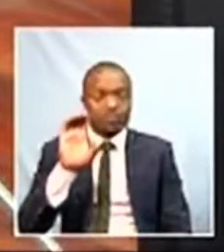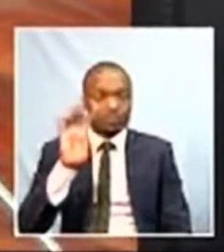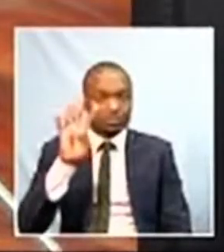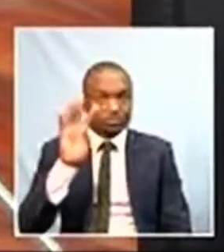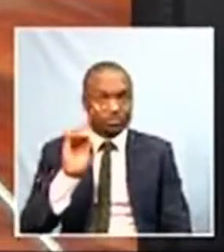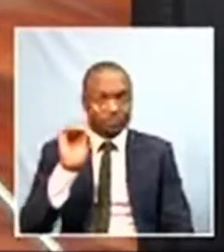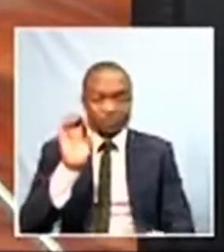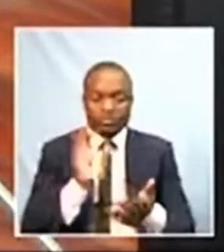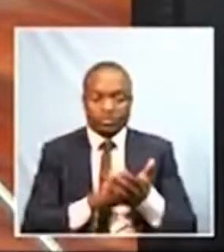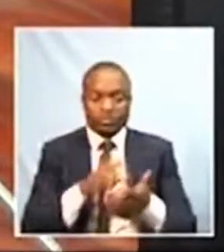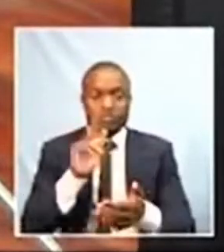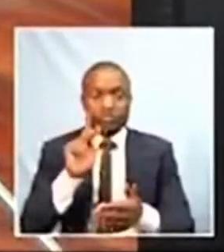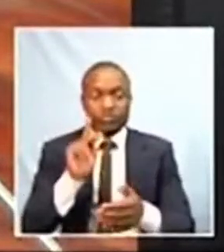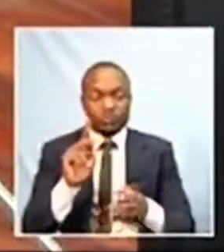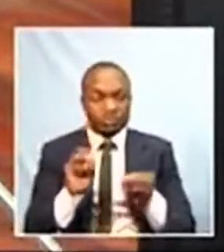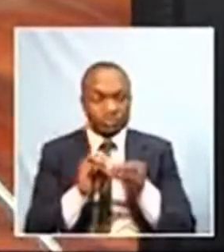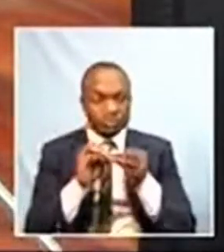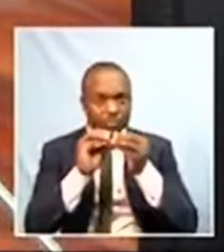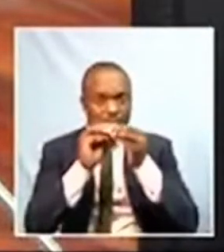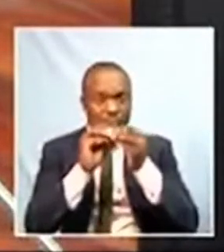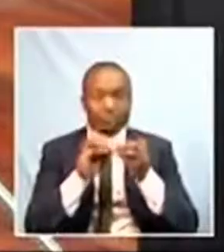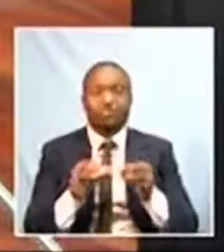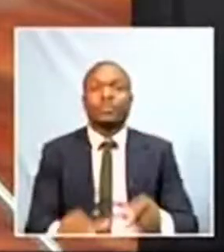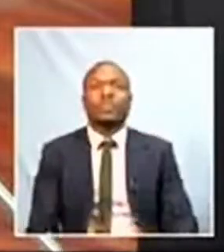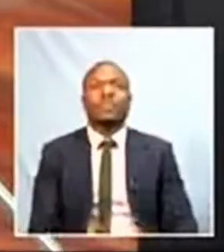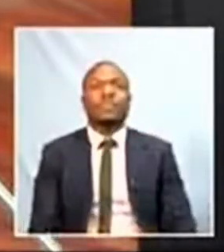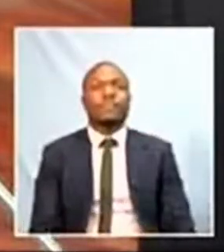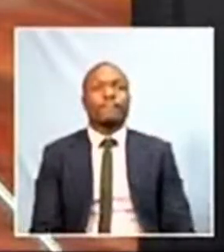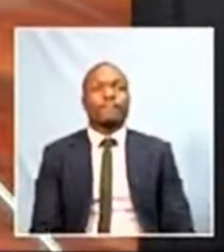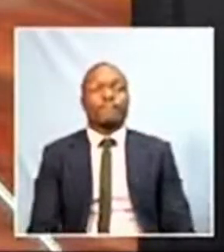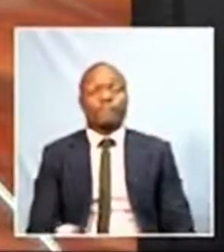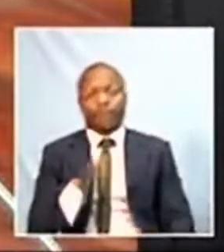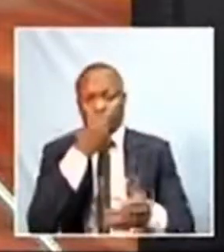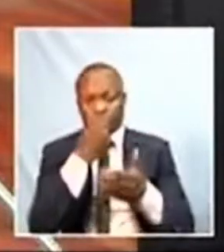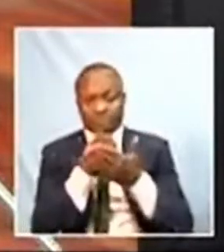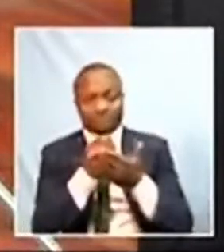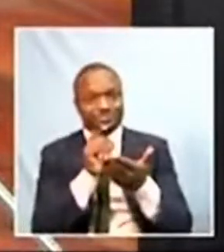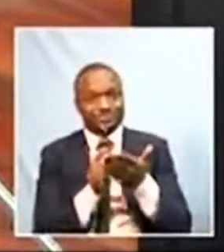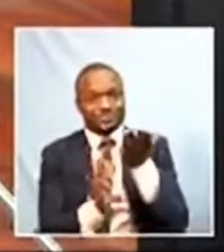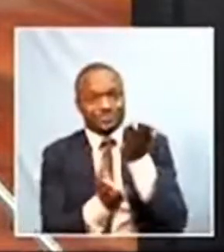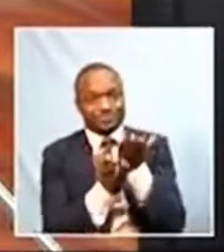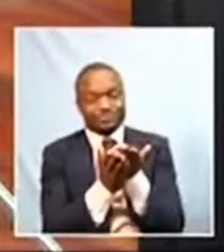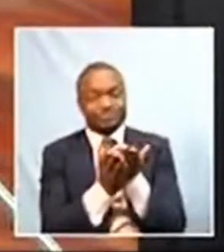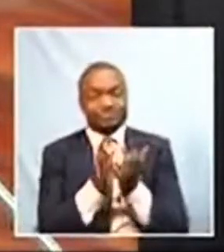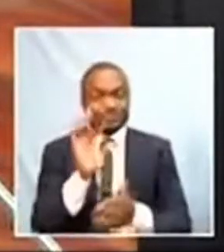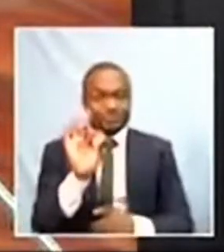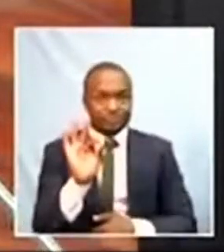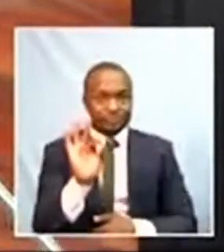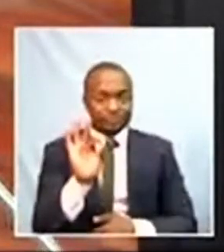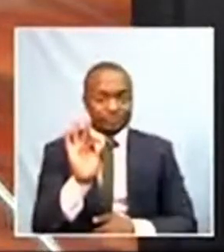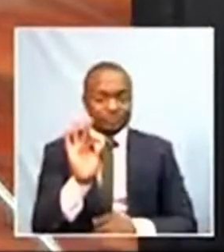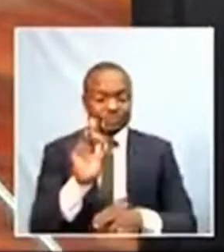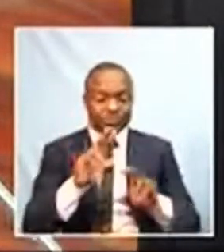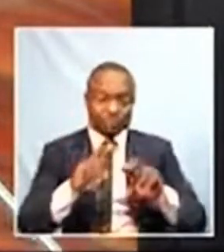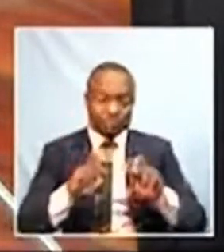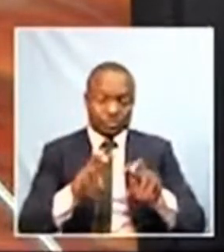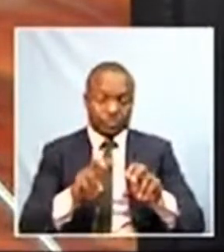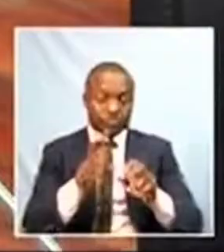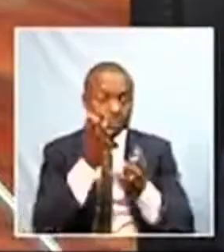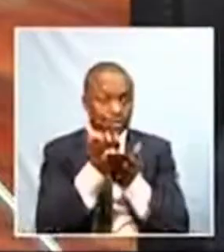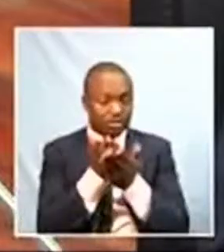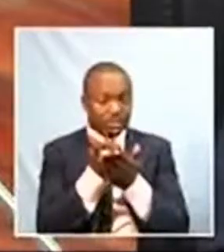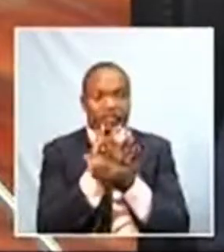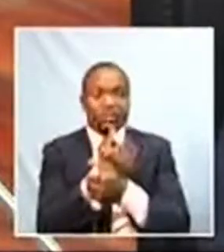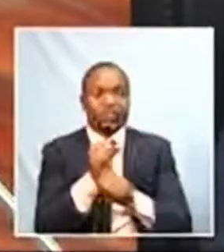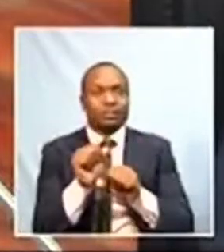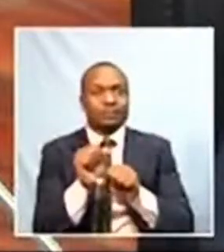265,440,000 kwacha, with a total, as evidenced in the attached Appendix 9 for reference. Remedial